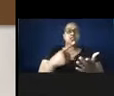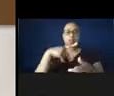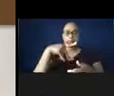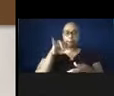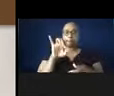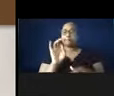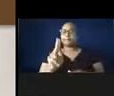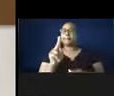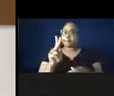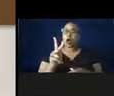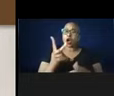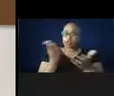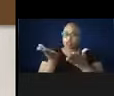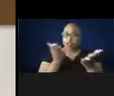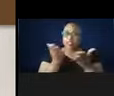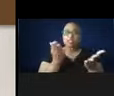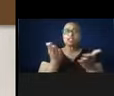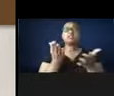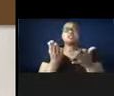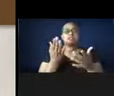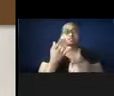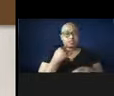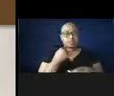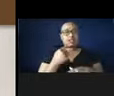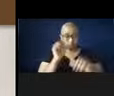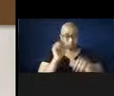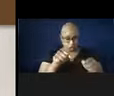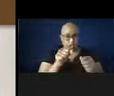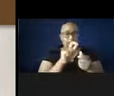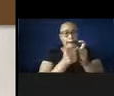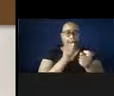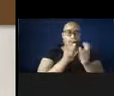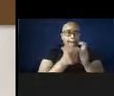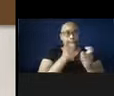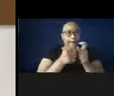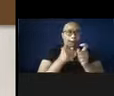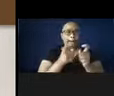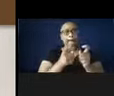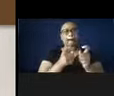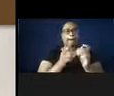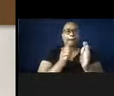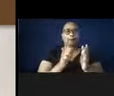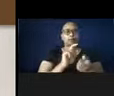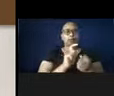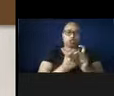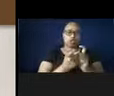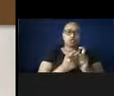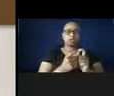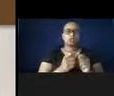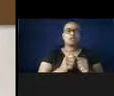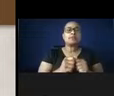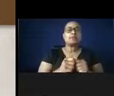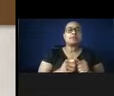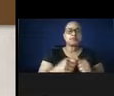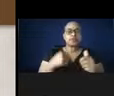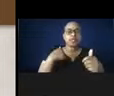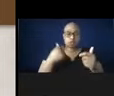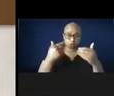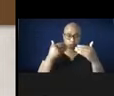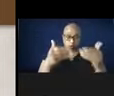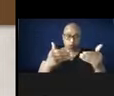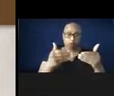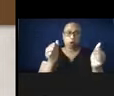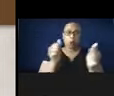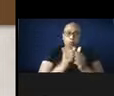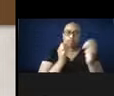the cooperative agreement to do that. And so we can move forward with the conversations with Montgomery County.